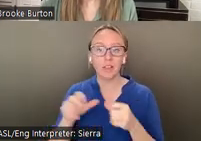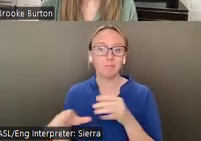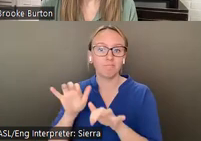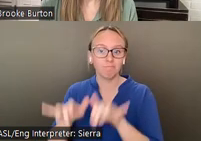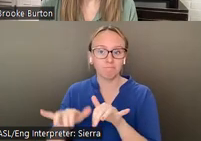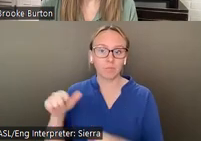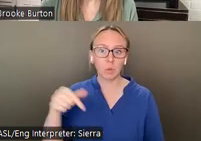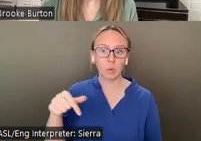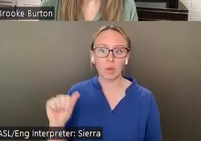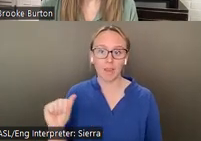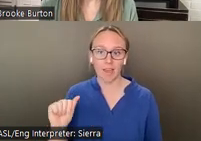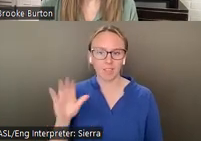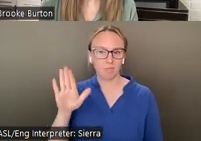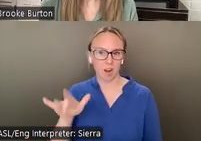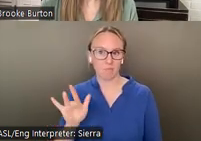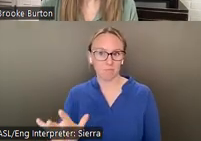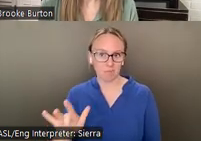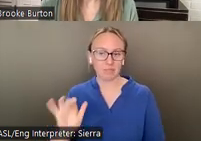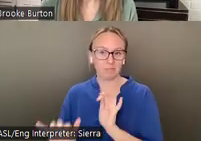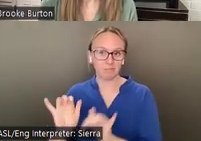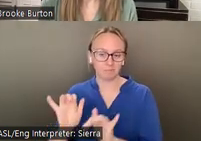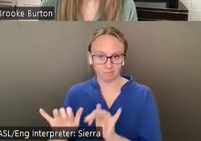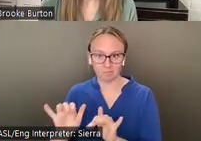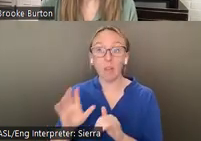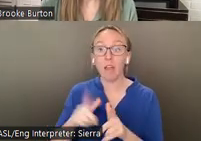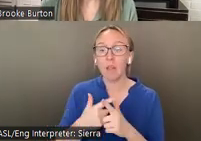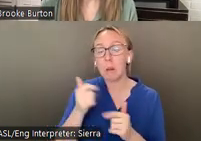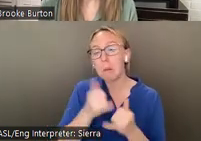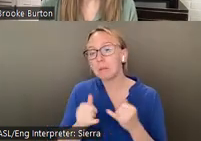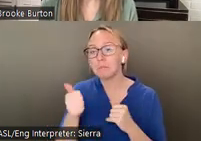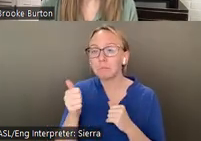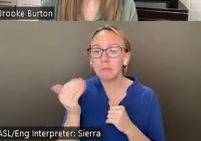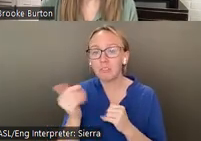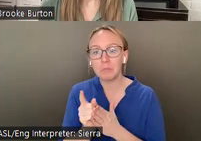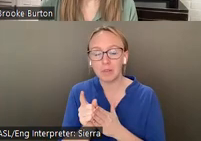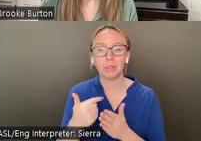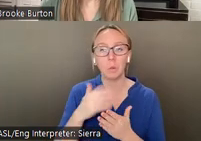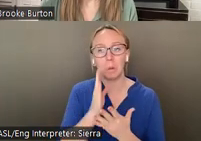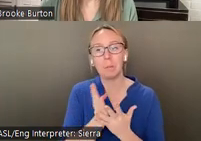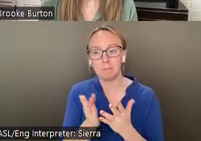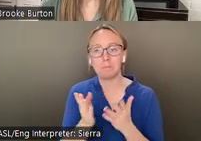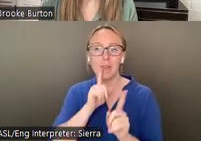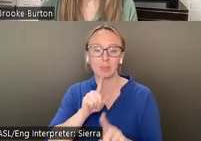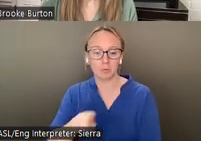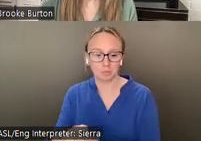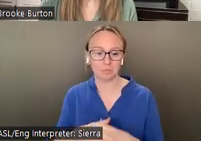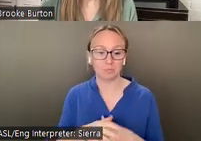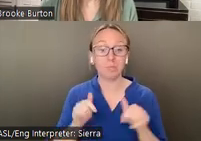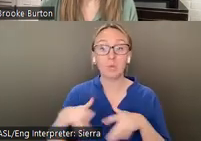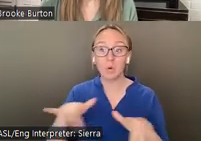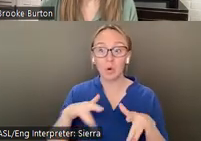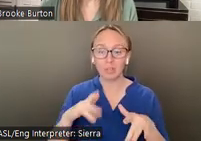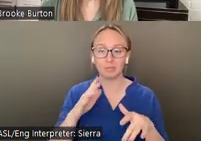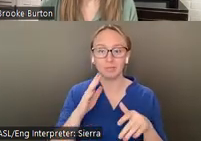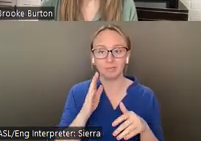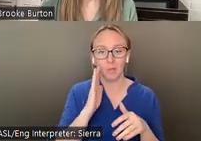as many as we can during the last 10 to 15 minutes of this event. This event is also being recorded and will be made available online in the